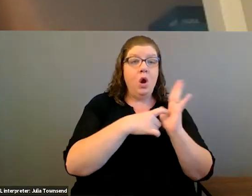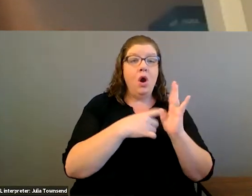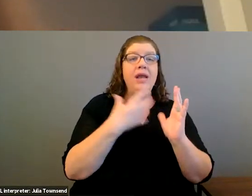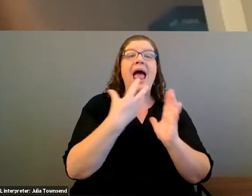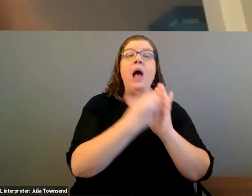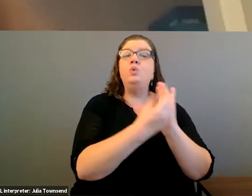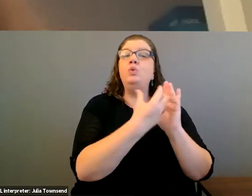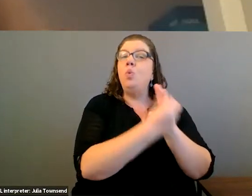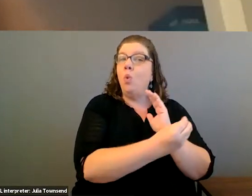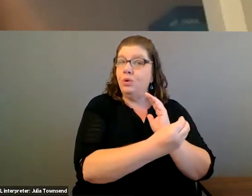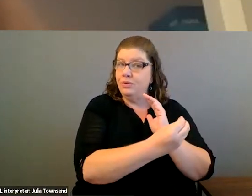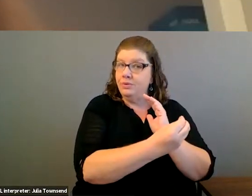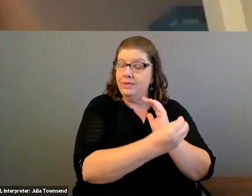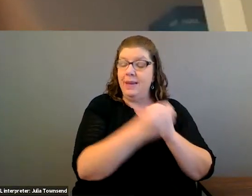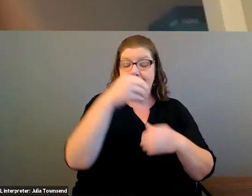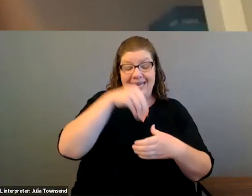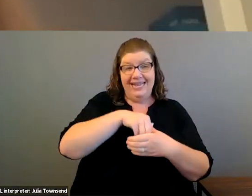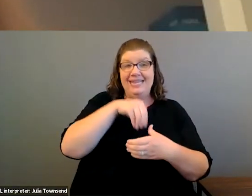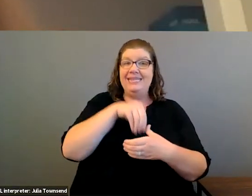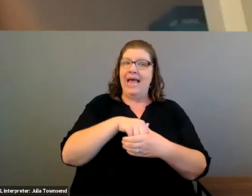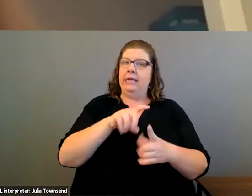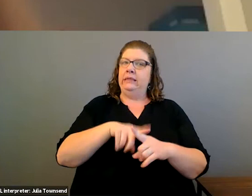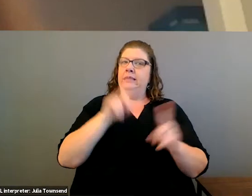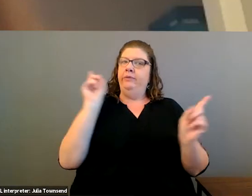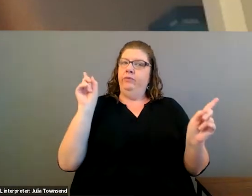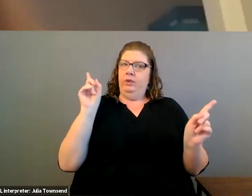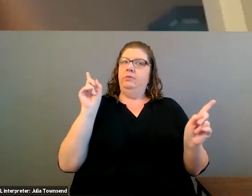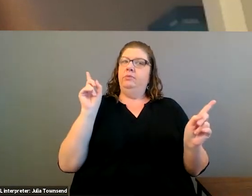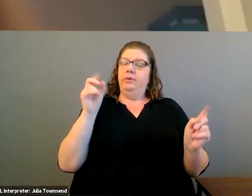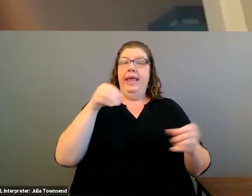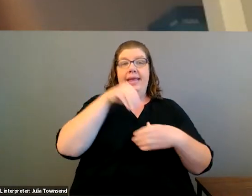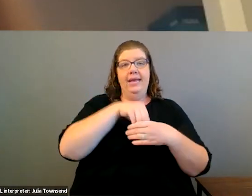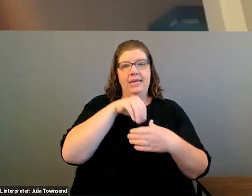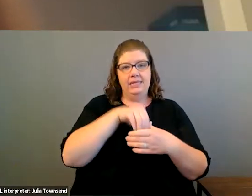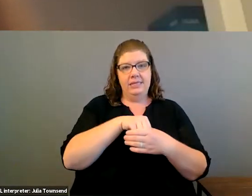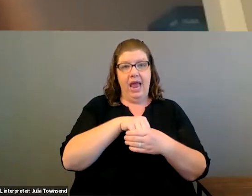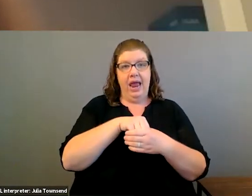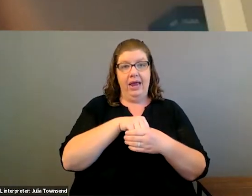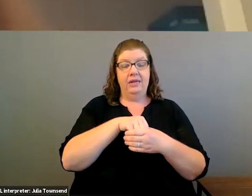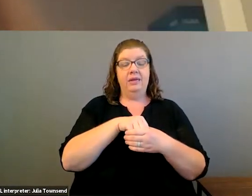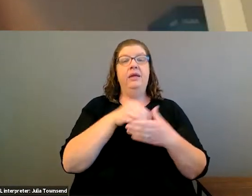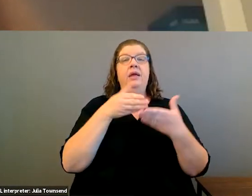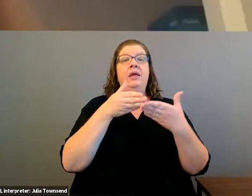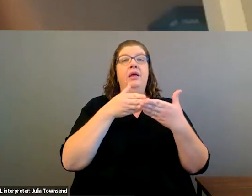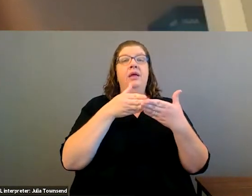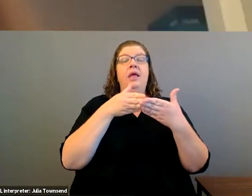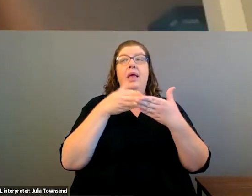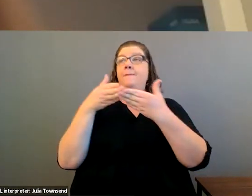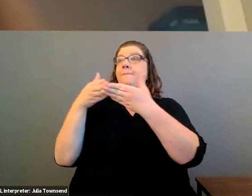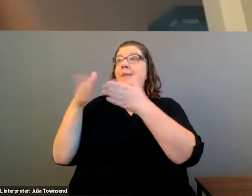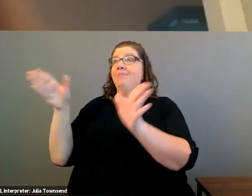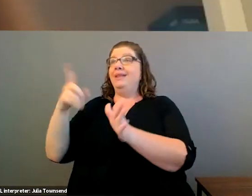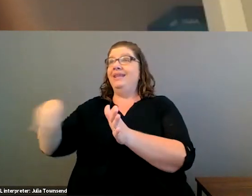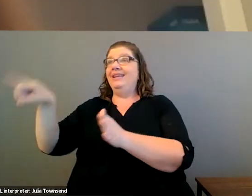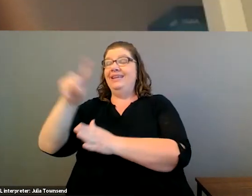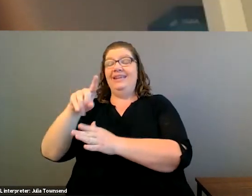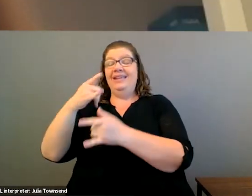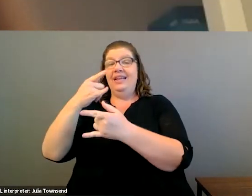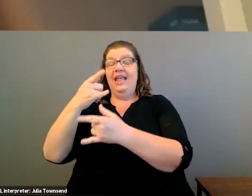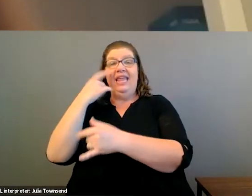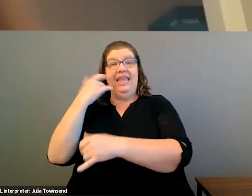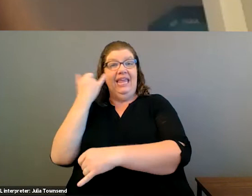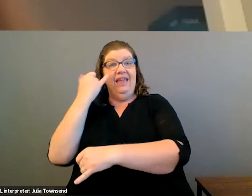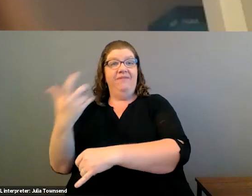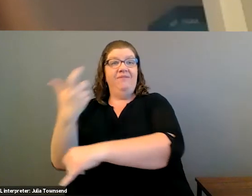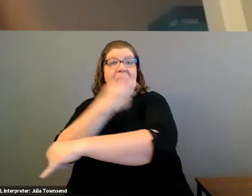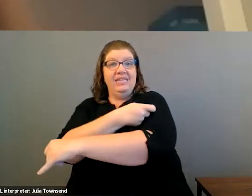outdoors. But indoors, there's a big difference. Indoors in the public, people who are vaccinated are not required to